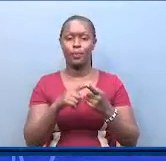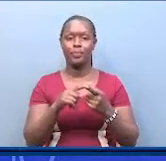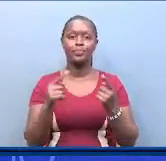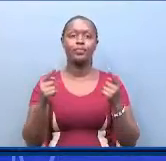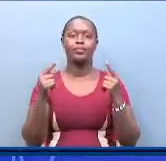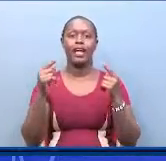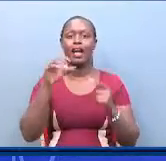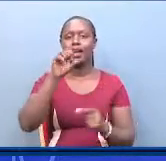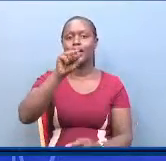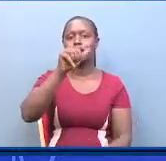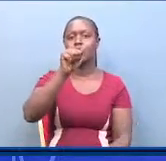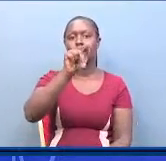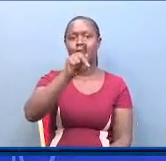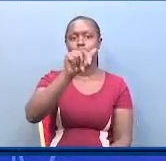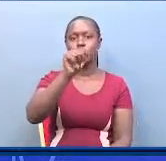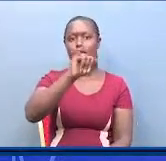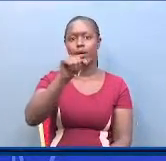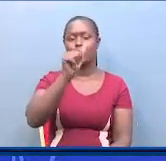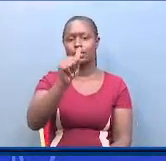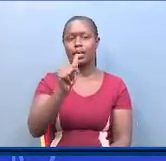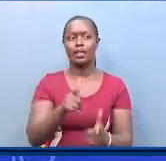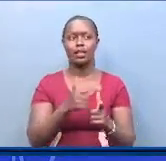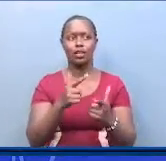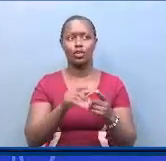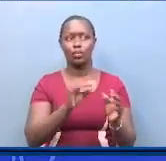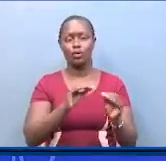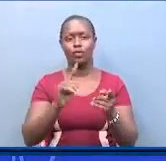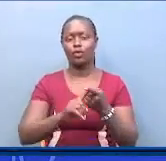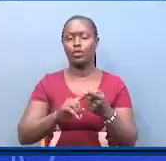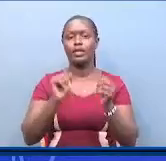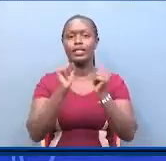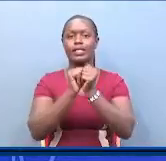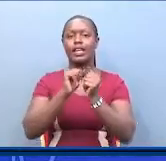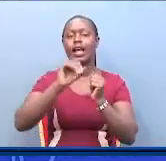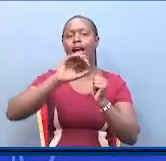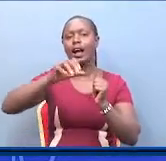Sakaja. When you go to the entire 10 counties of Mount Kenya,